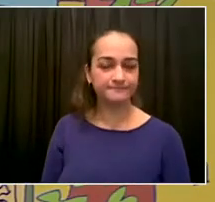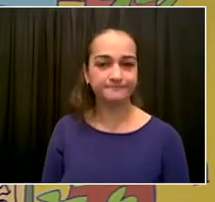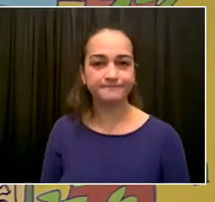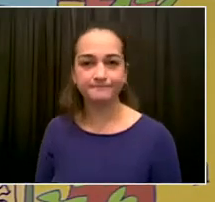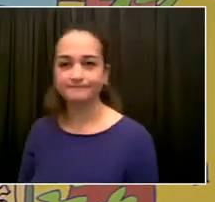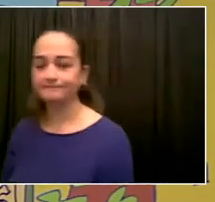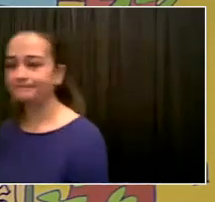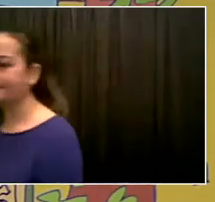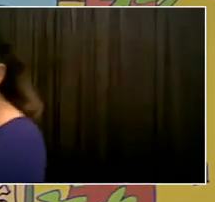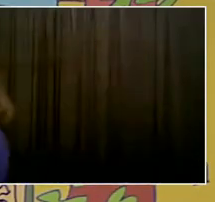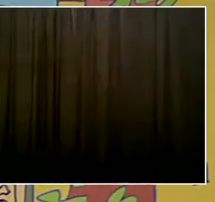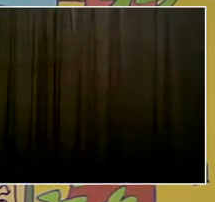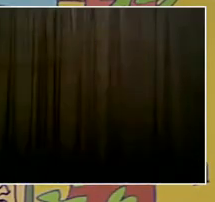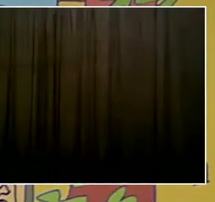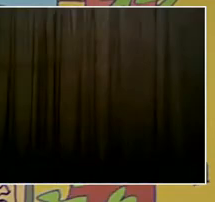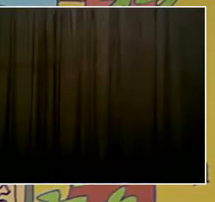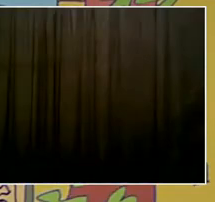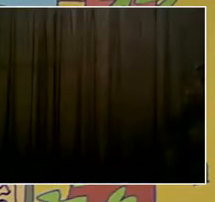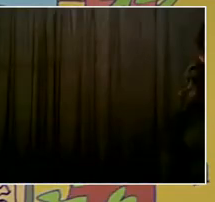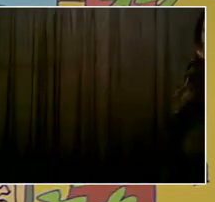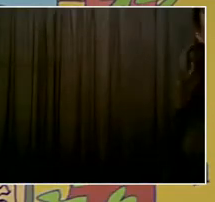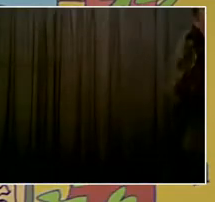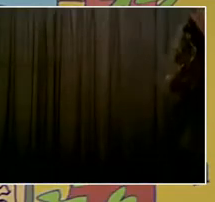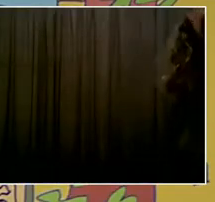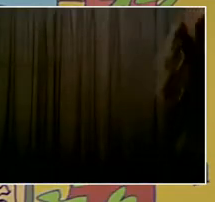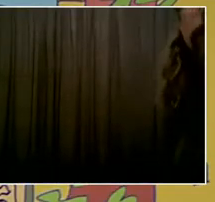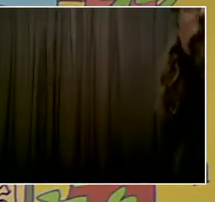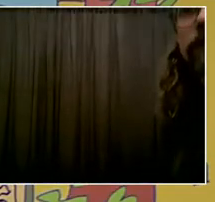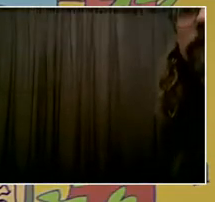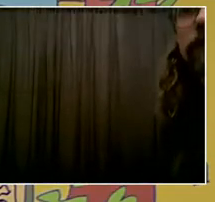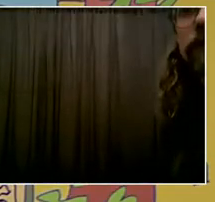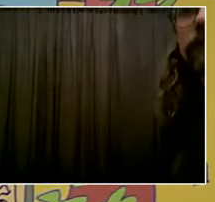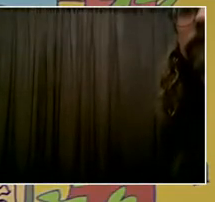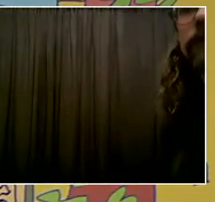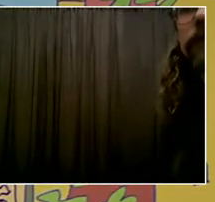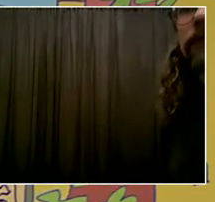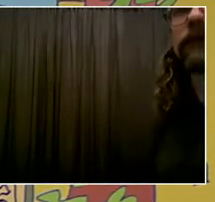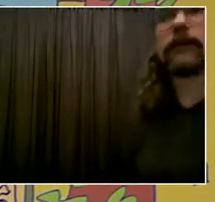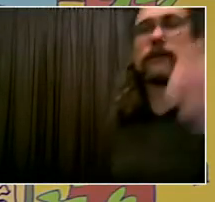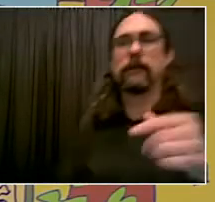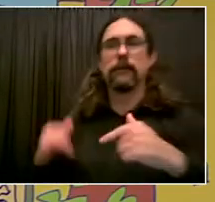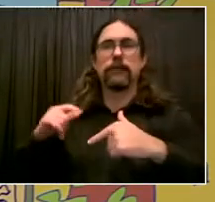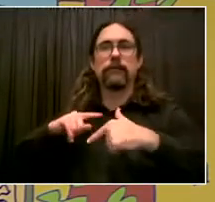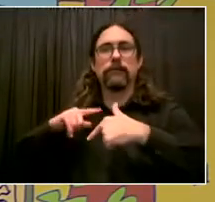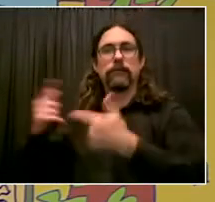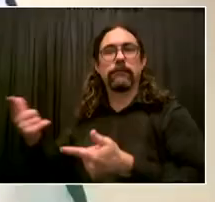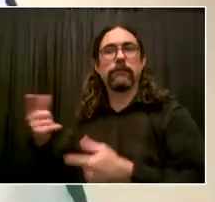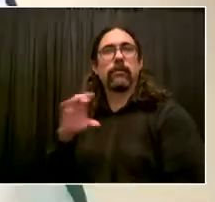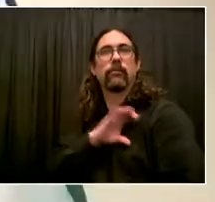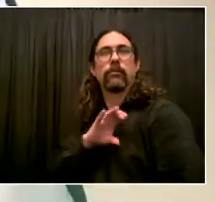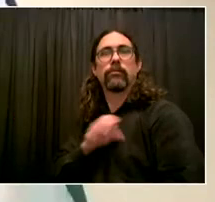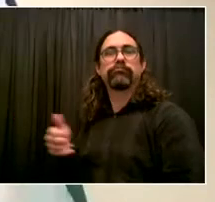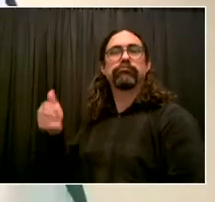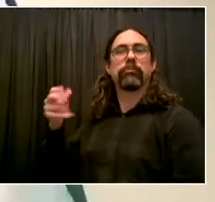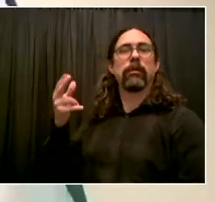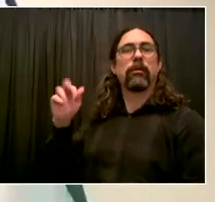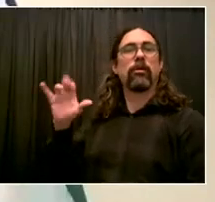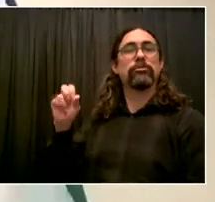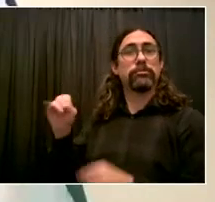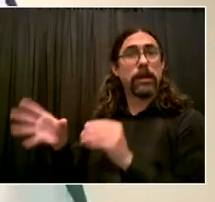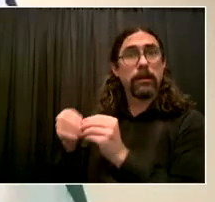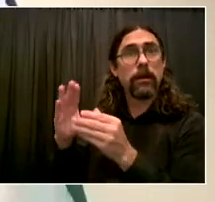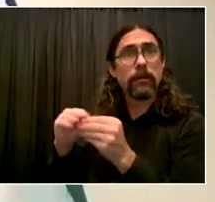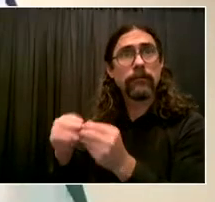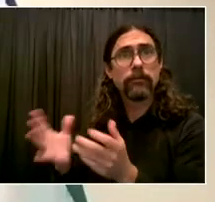Chief, can you hear us? I can hear you. Hey, Marsha, so regarding your concern about the random scanning,